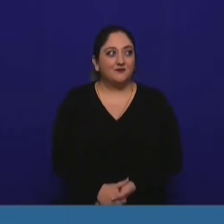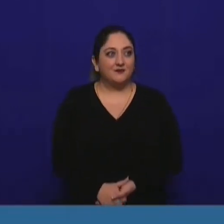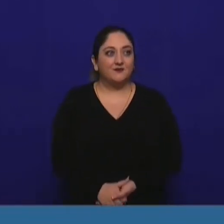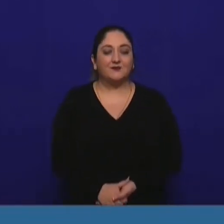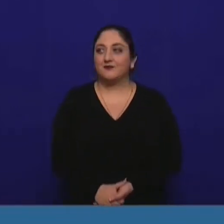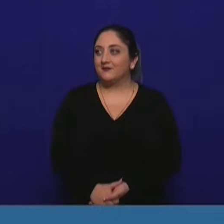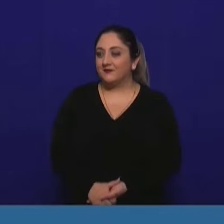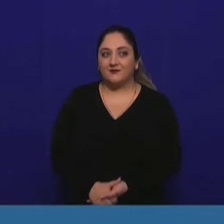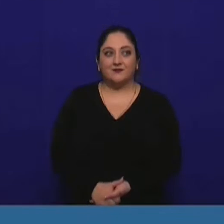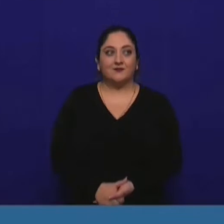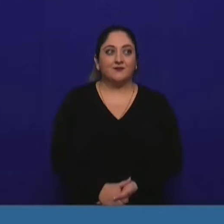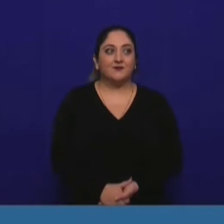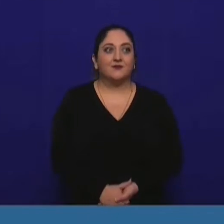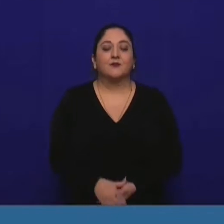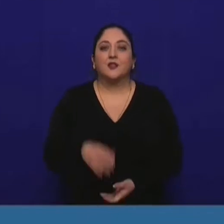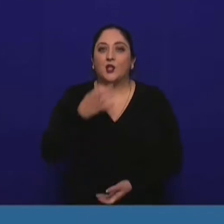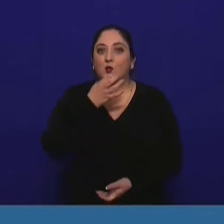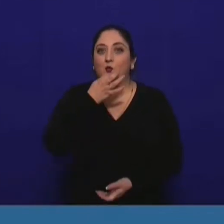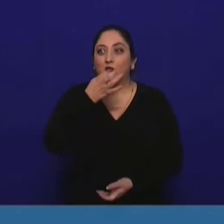Naddu għal-mistoqsijiet.